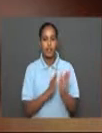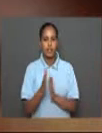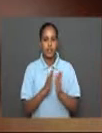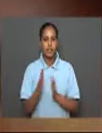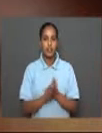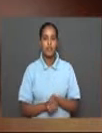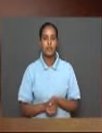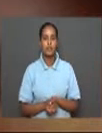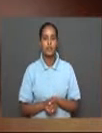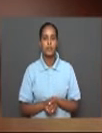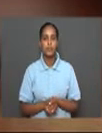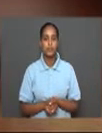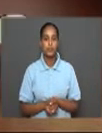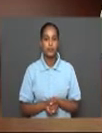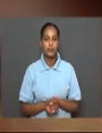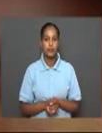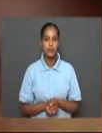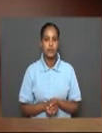Students, let's get ready.